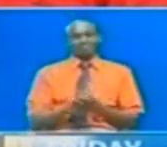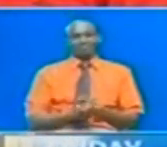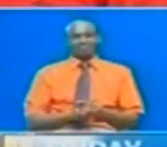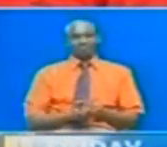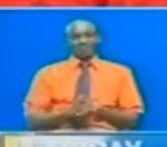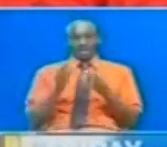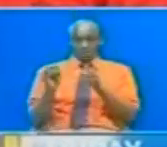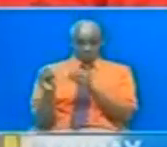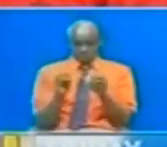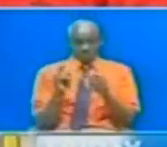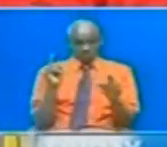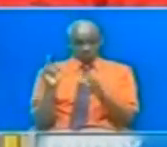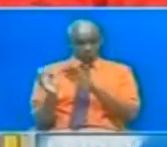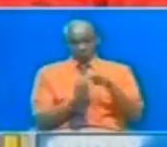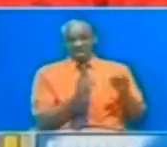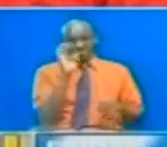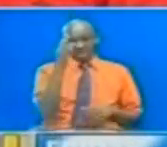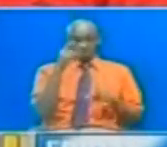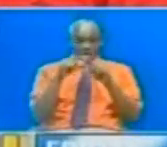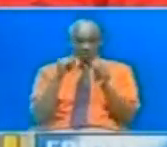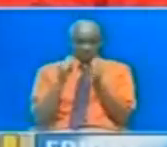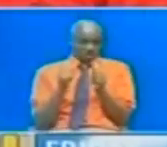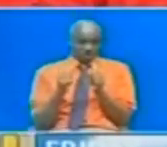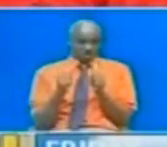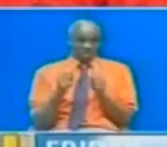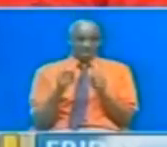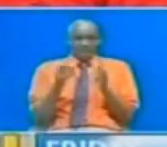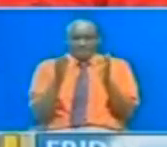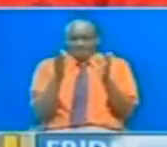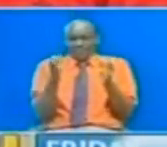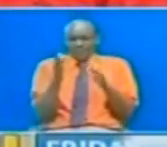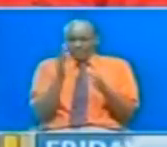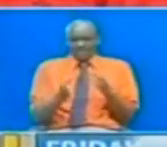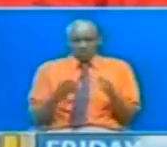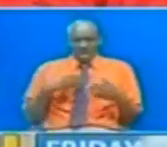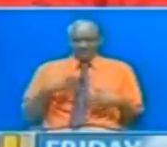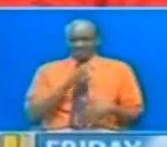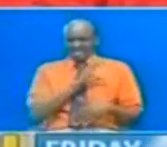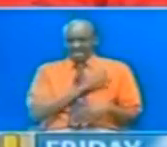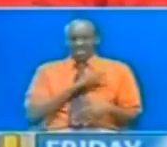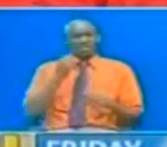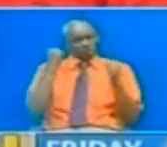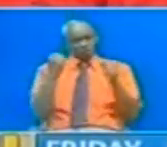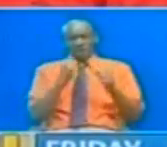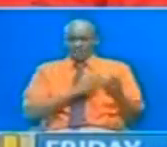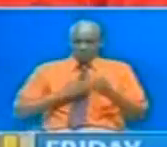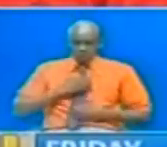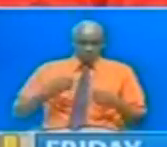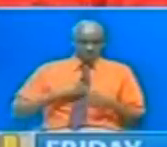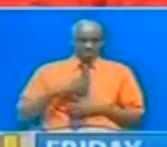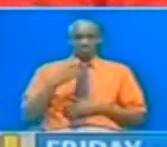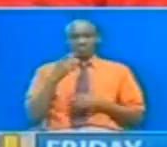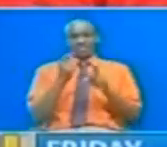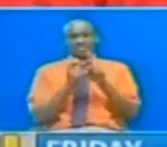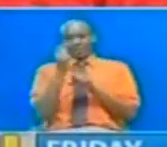Let's move on yes. to our third word. Now, what do you call something that is characterized by strong emotion? Is it